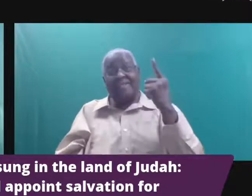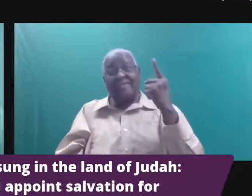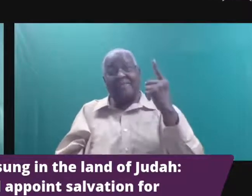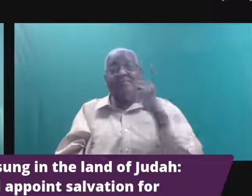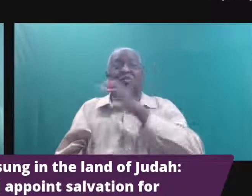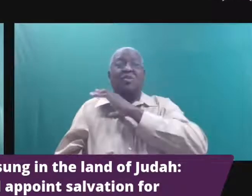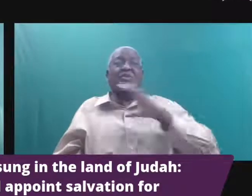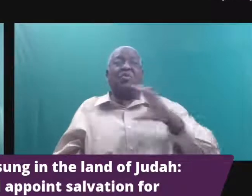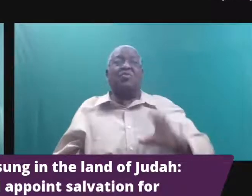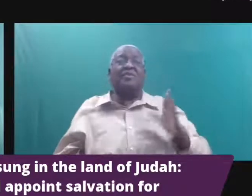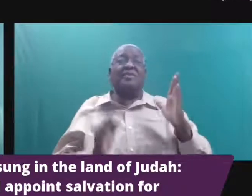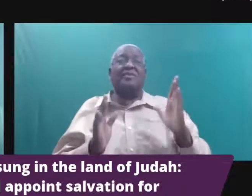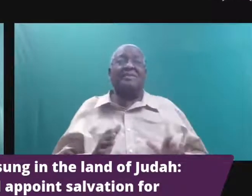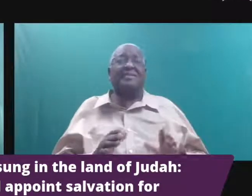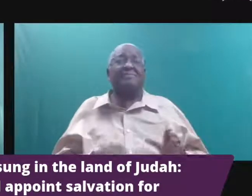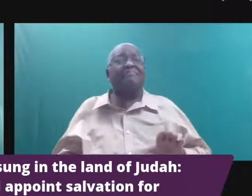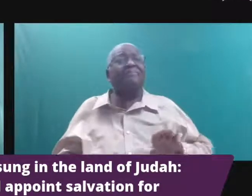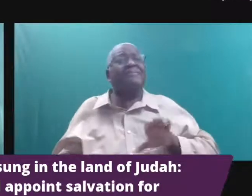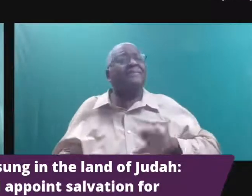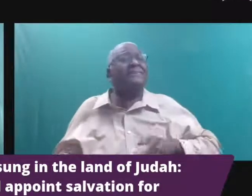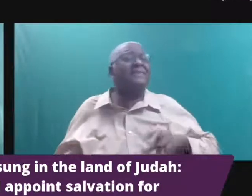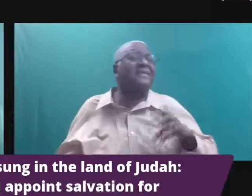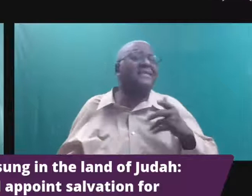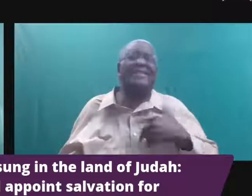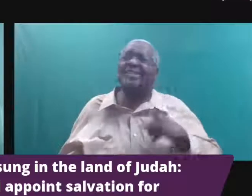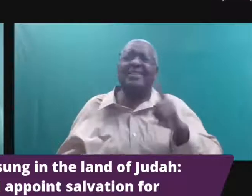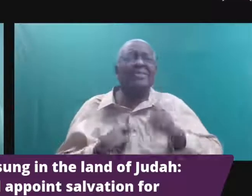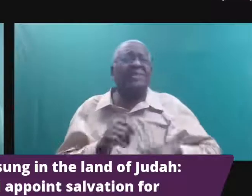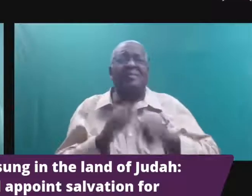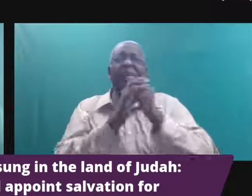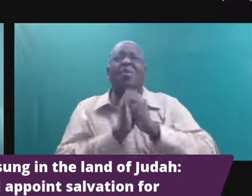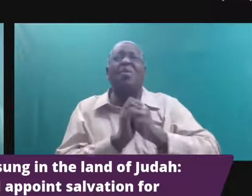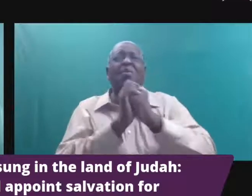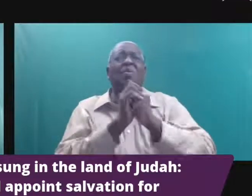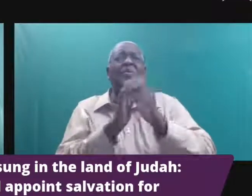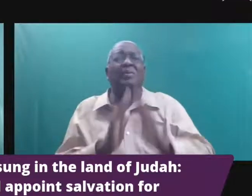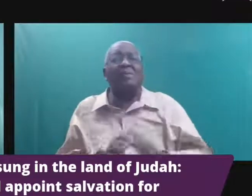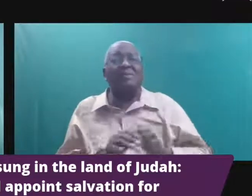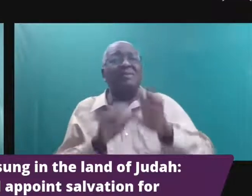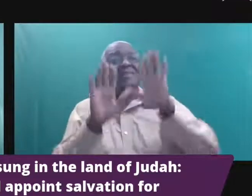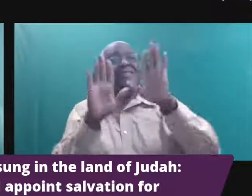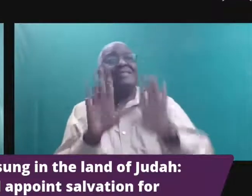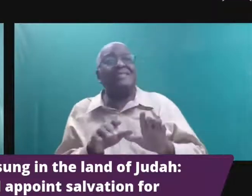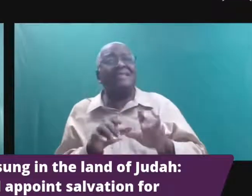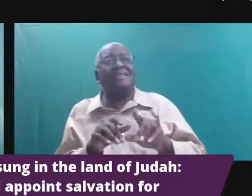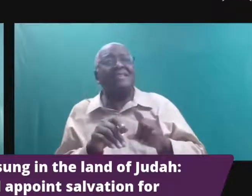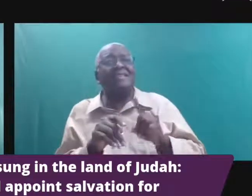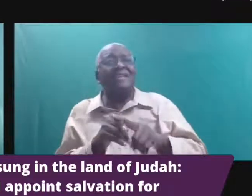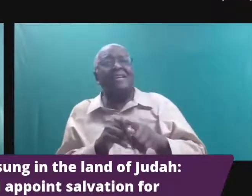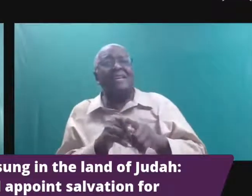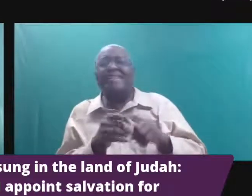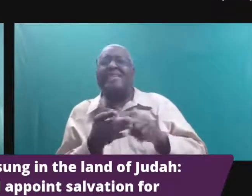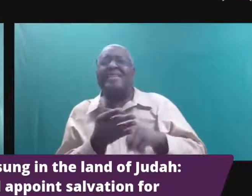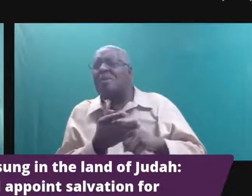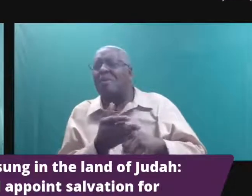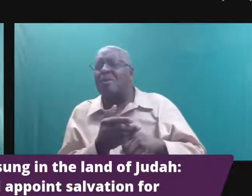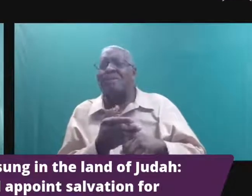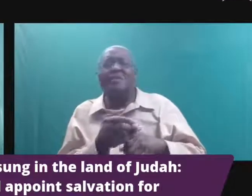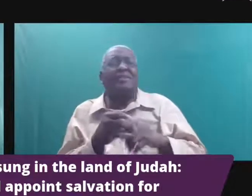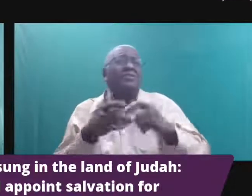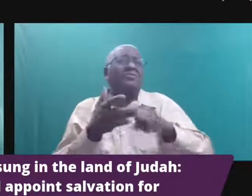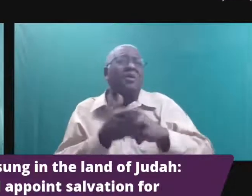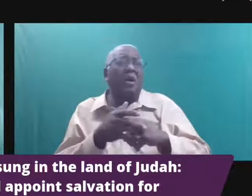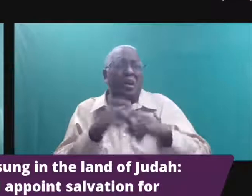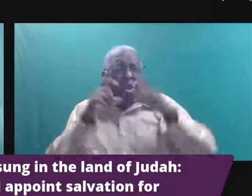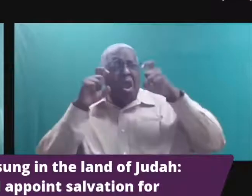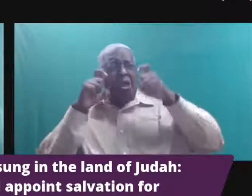Christians bother me because you can't be a worshiper on Sunday when it's safe and then go to crying and whining and thinking things ain't